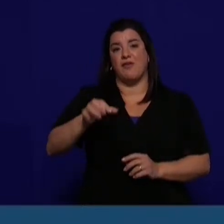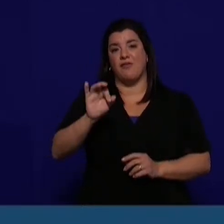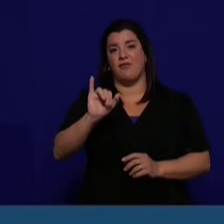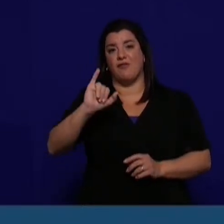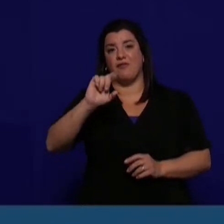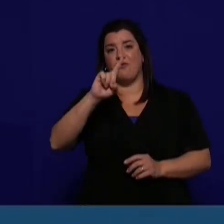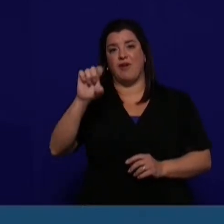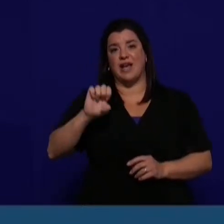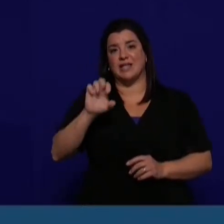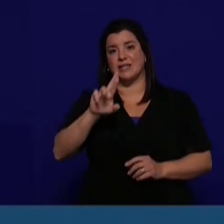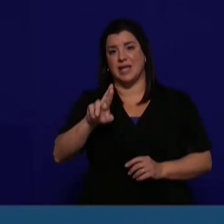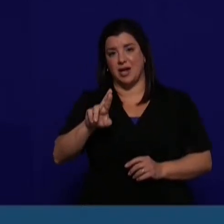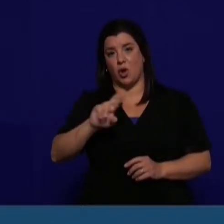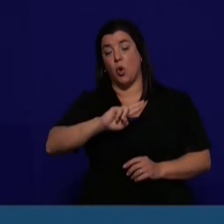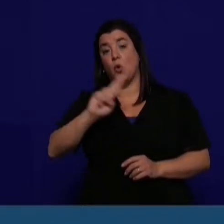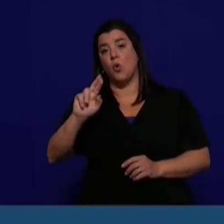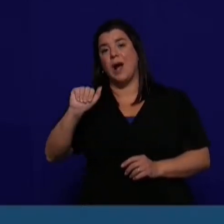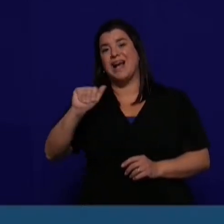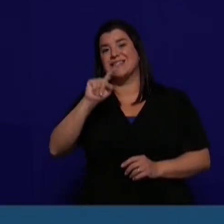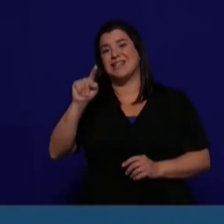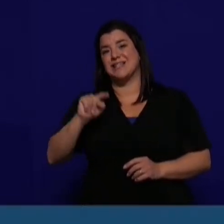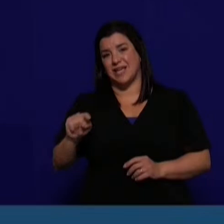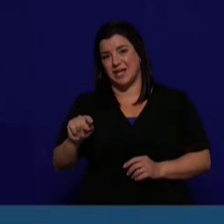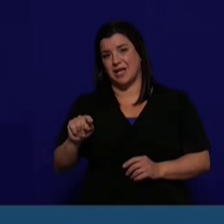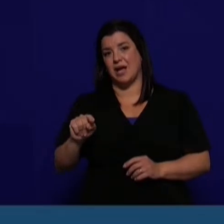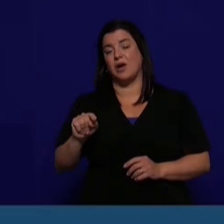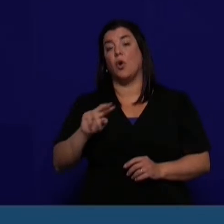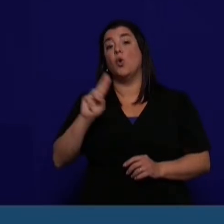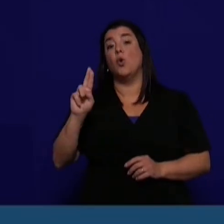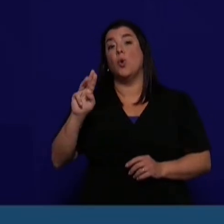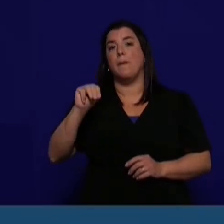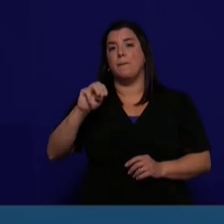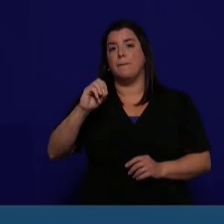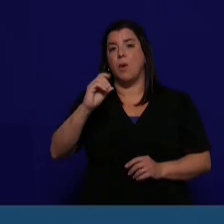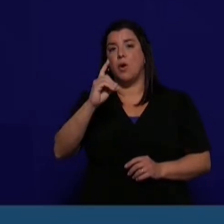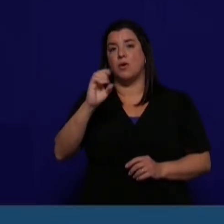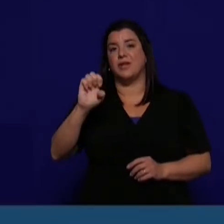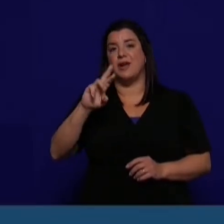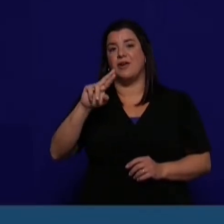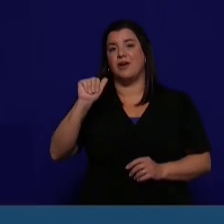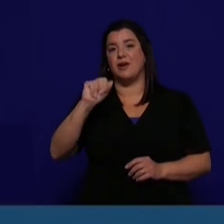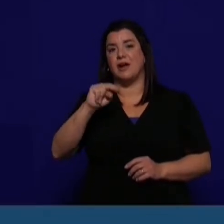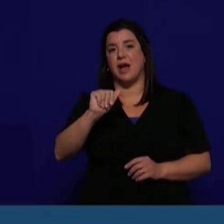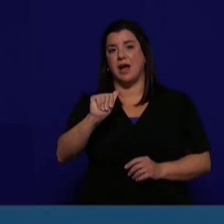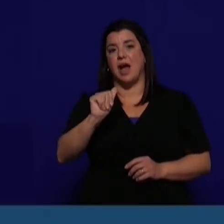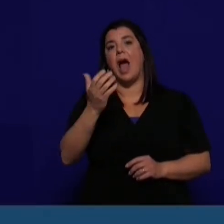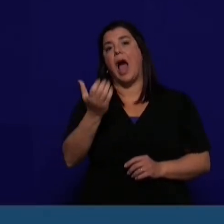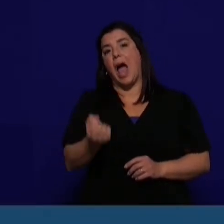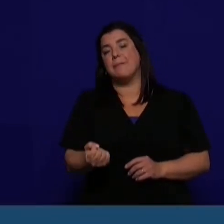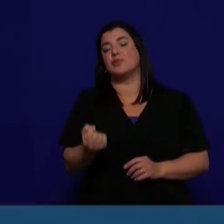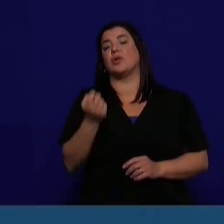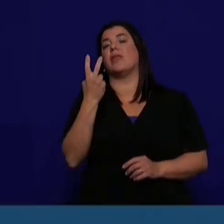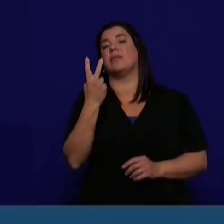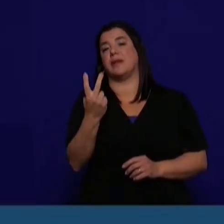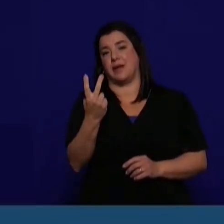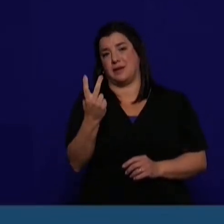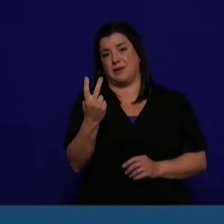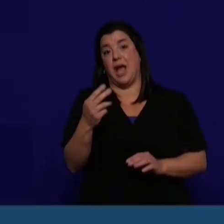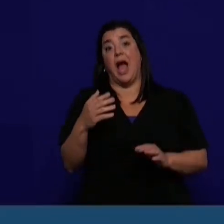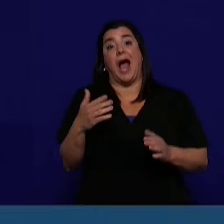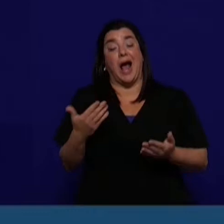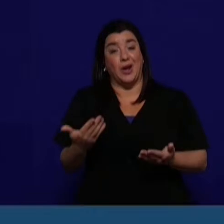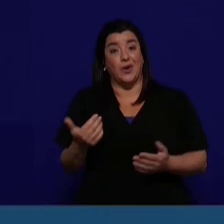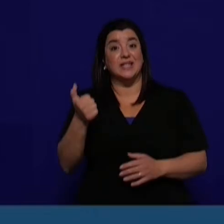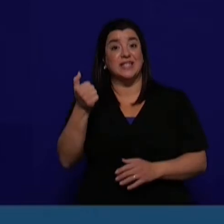li jingħataw żewġ dożi. Allura issa għandna il-fuq minn 65,000 persuna li diġà għandhom